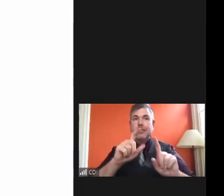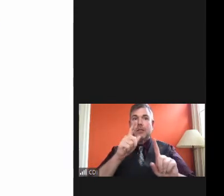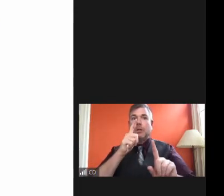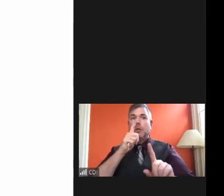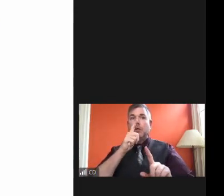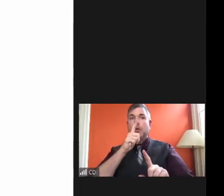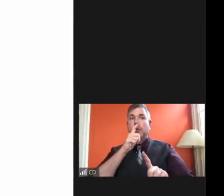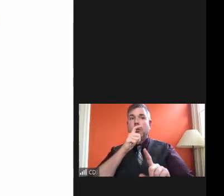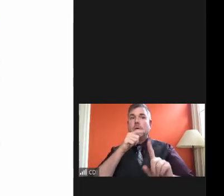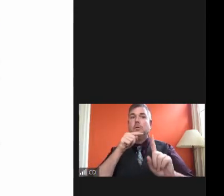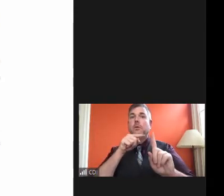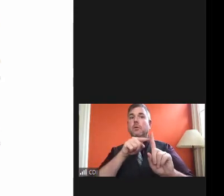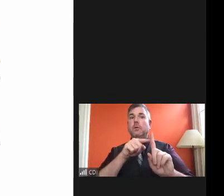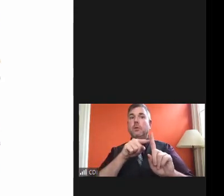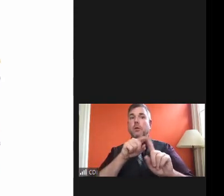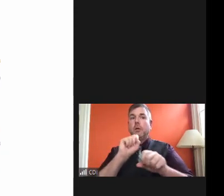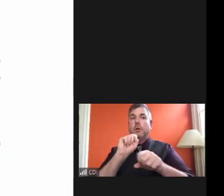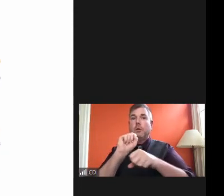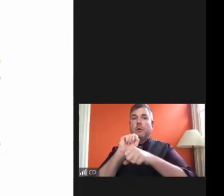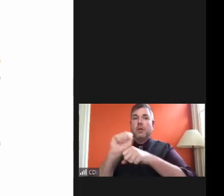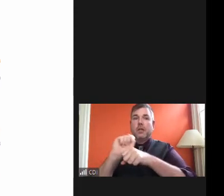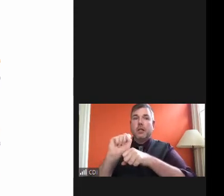to be hospitalized.